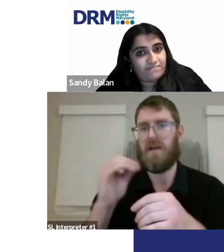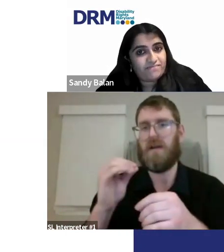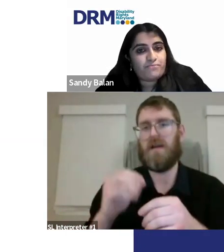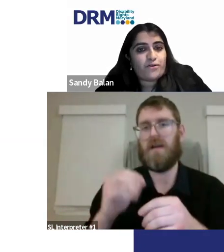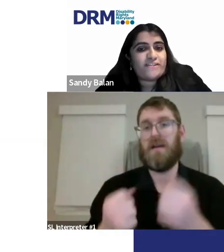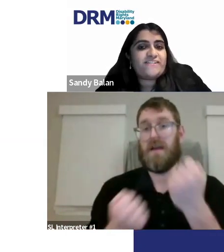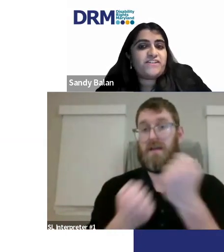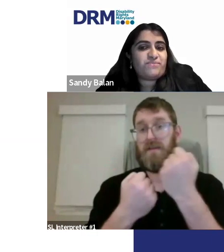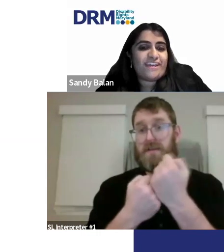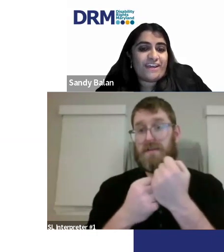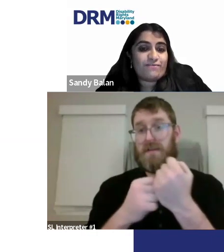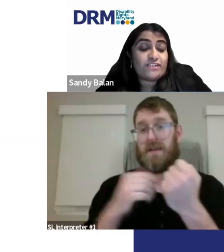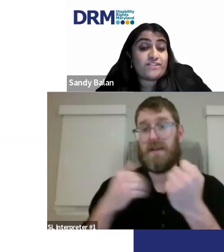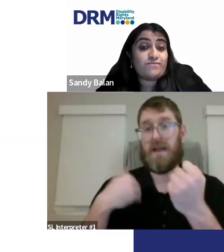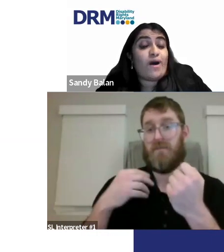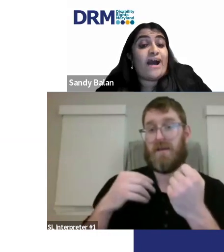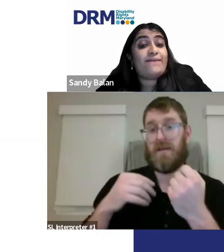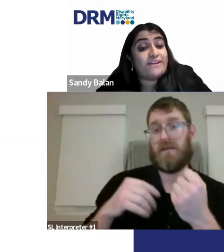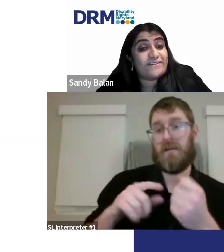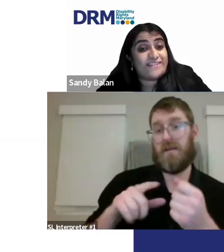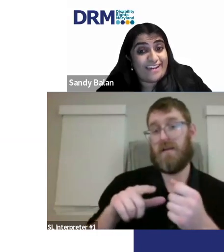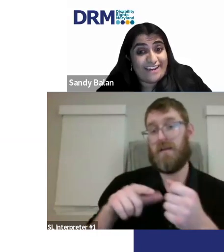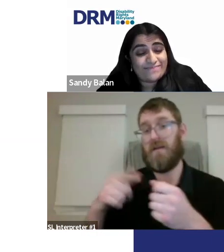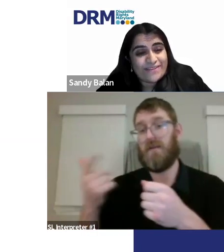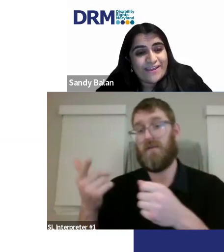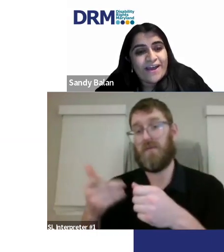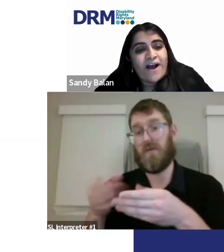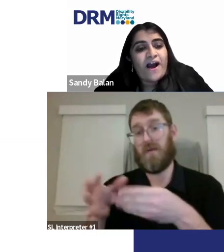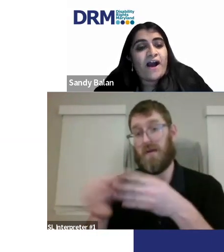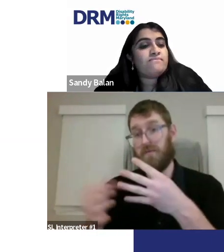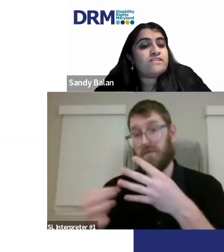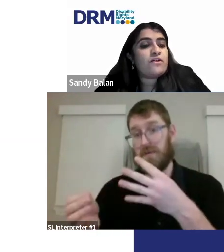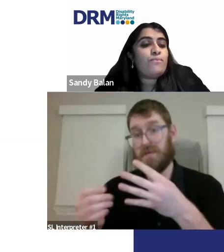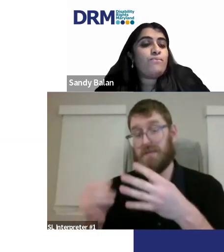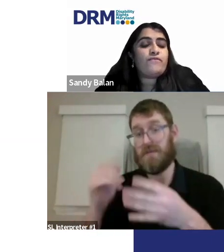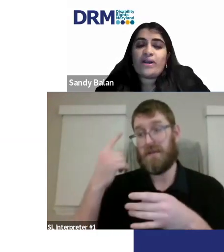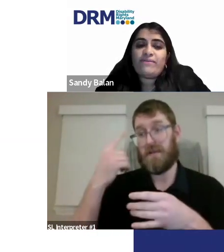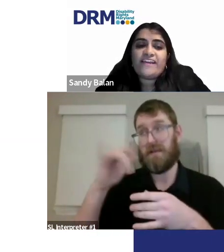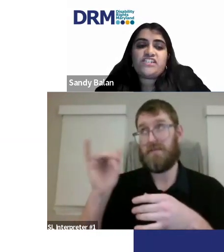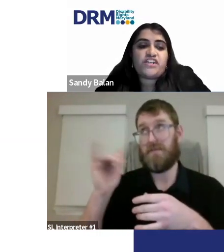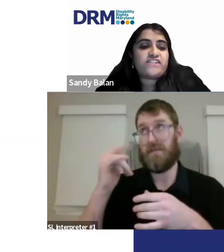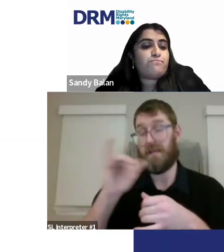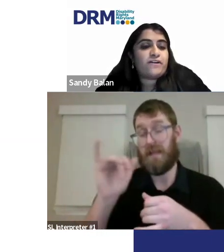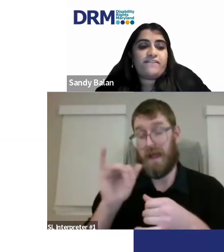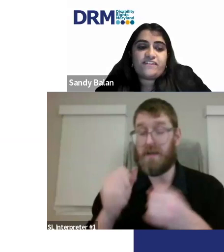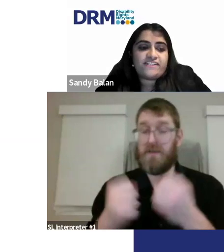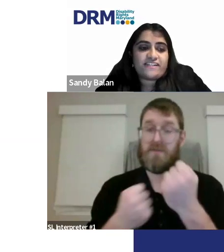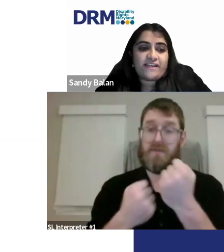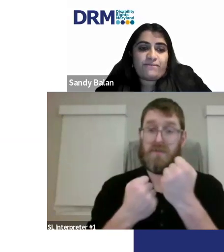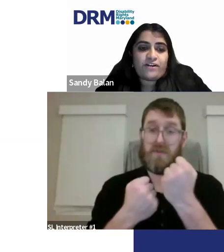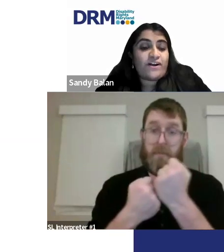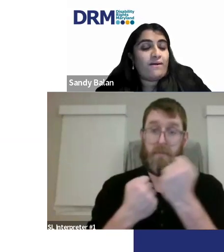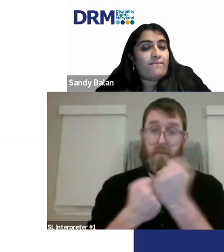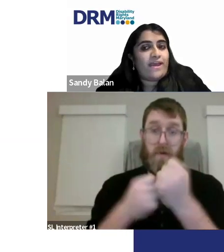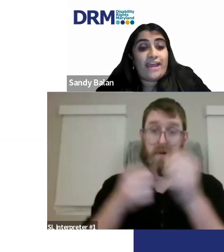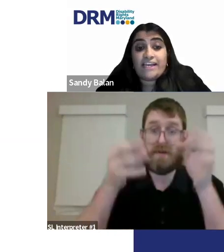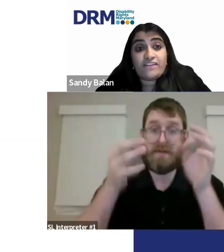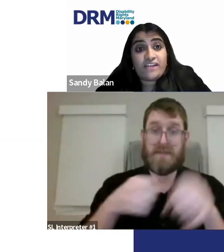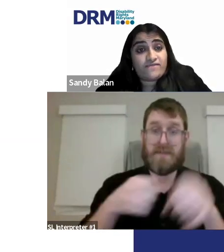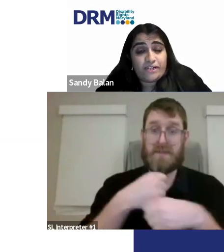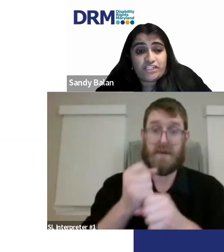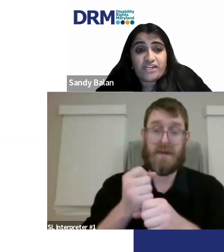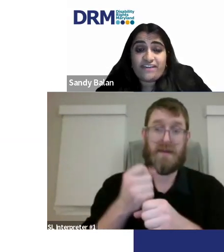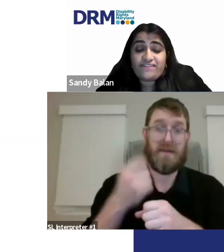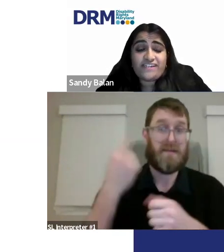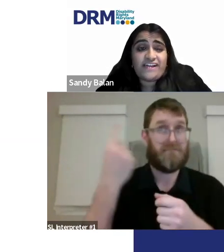guardianship, like supported decision-making, which is why I'm here today. So before I begin, just a brief disclaimer.